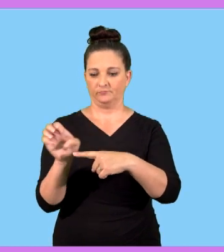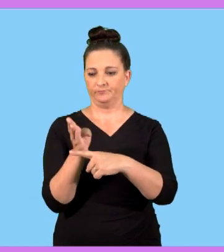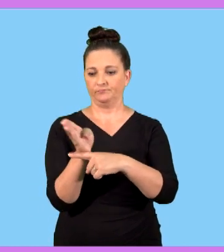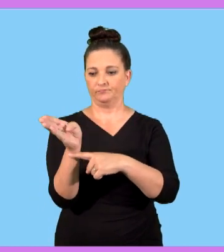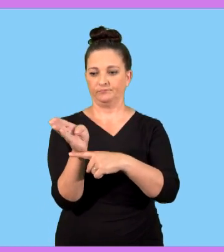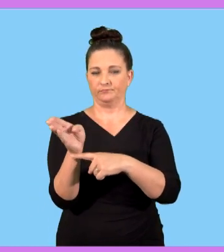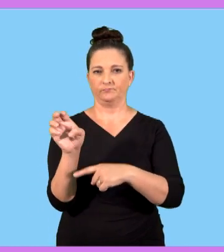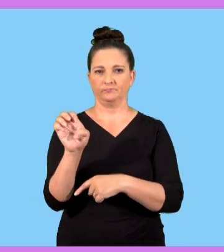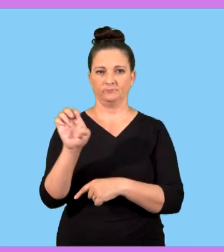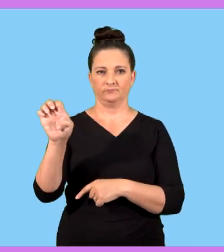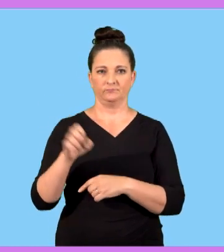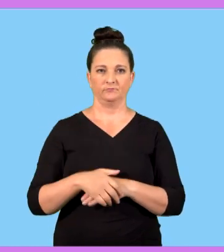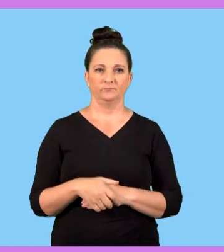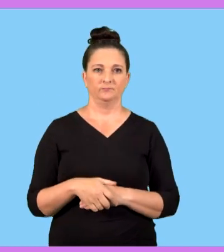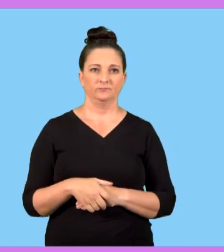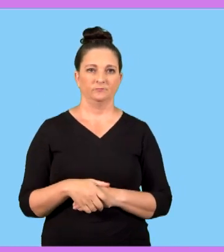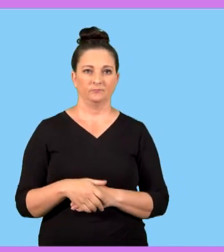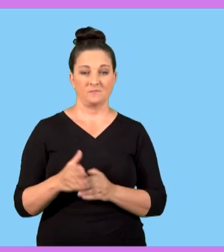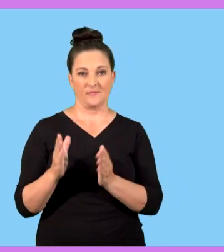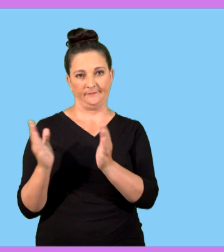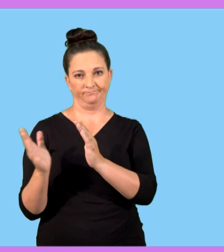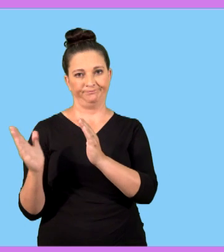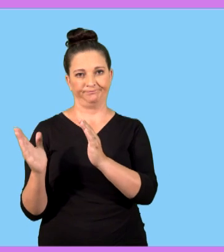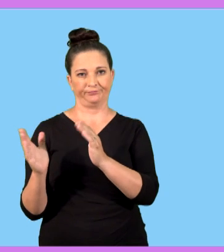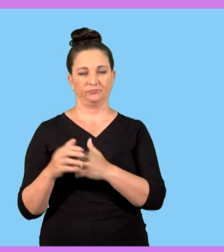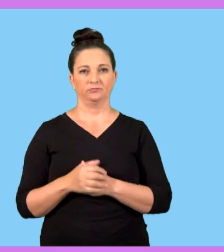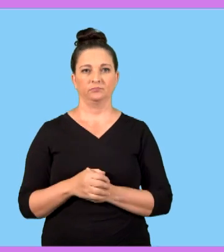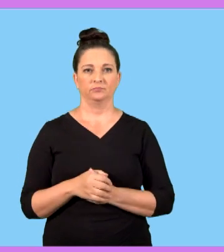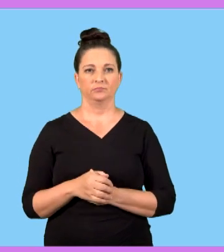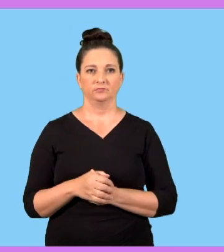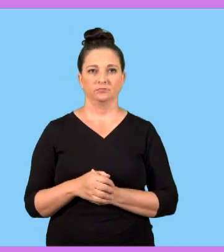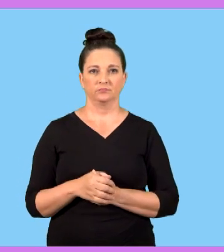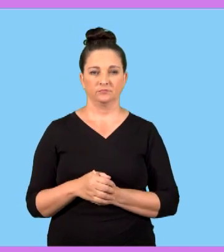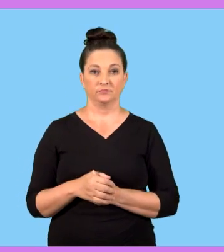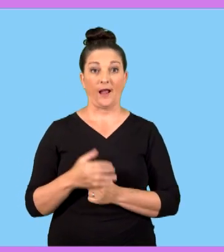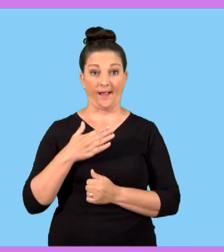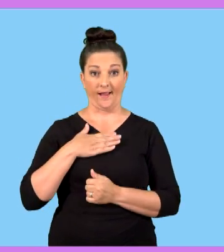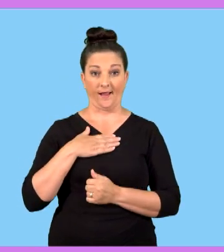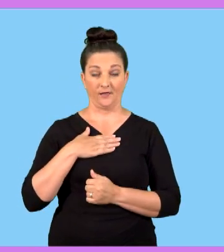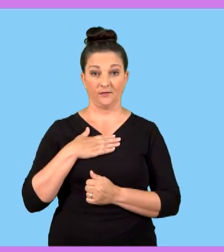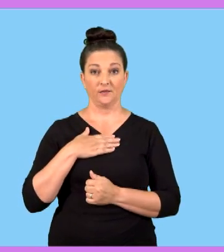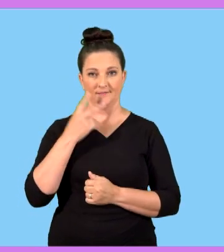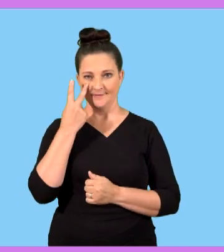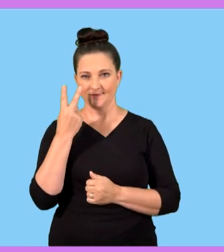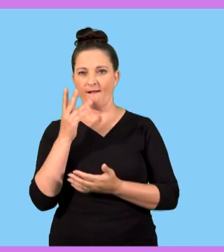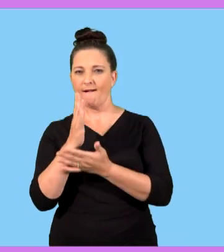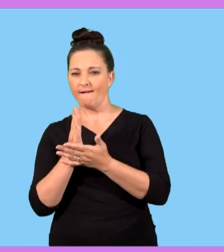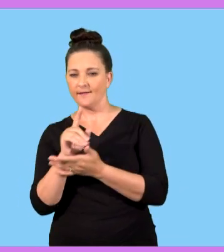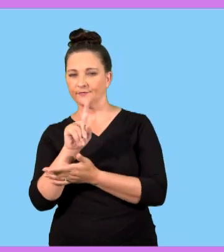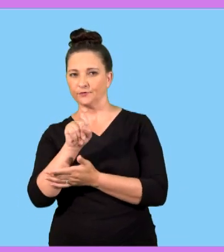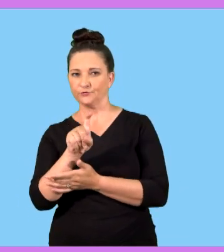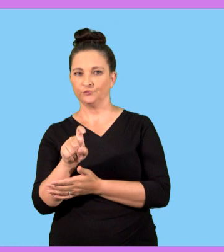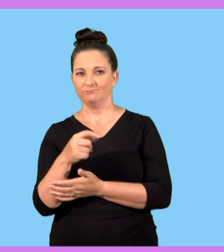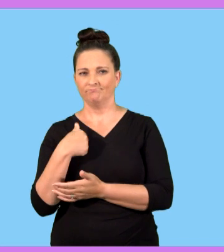be here, meaning it will be this side here. Are we clear? So I completed the first part of the question.